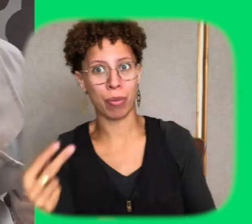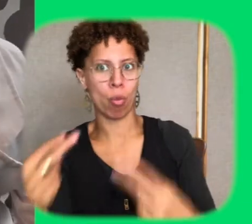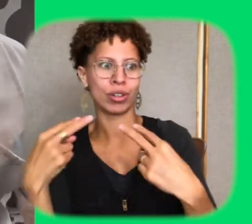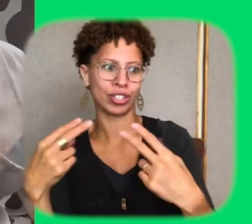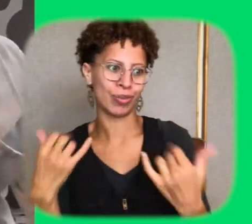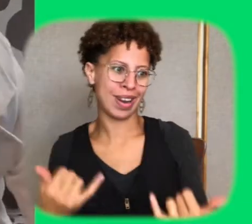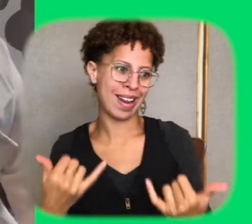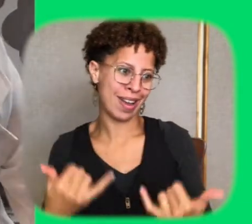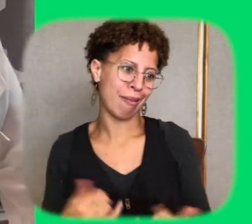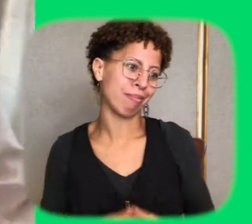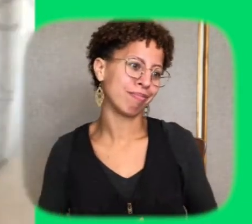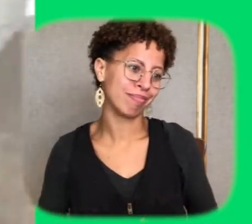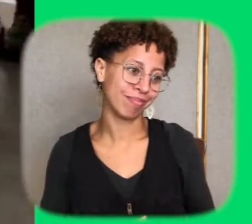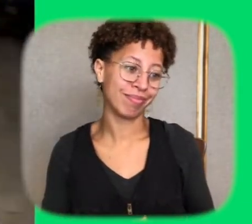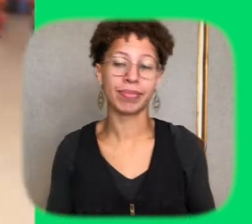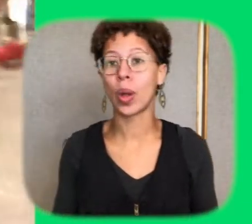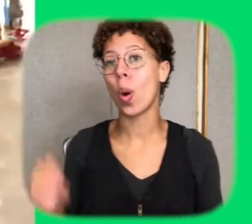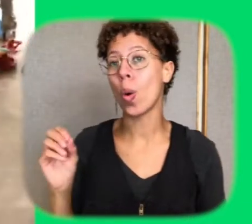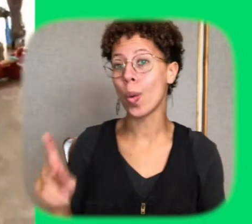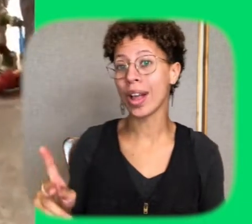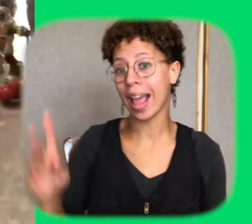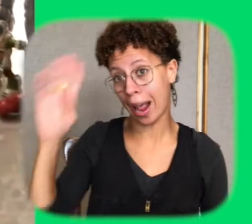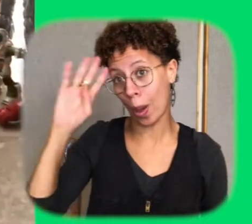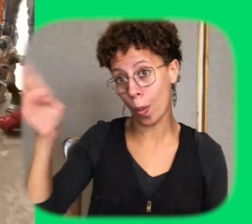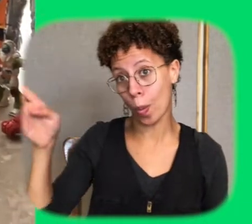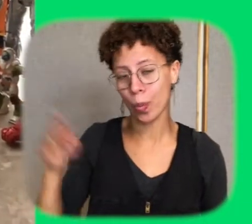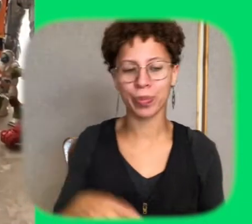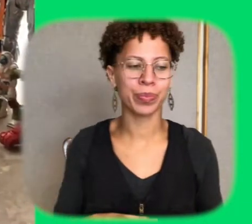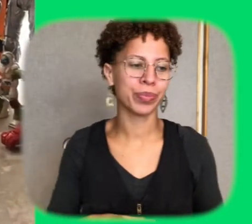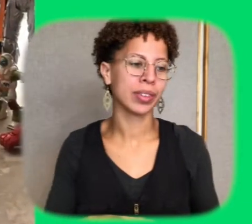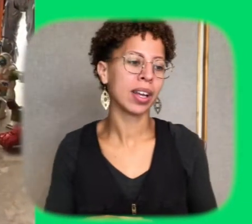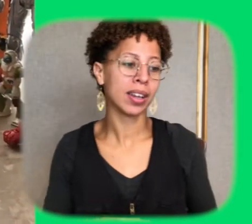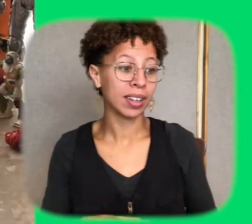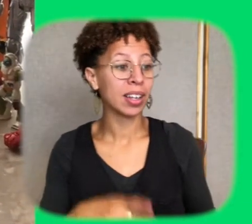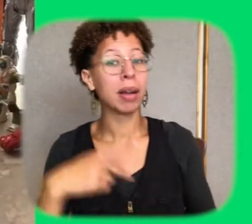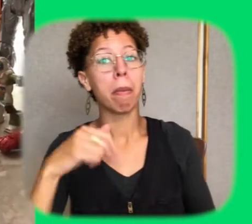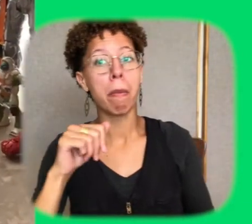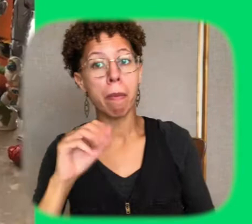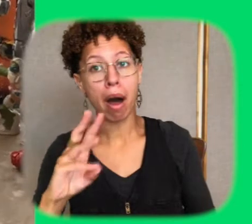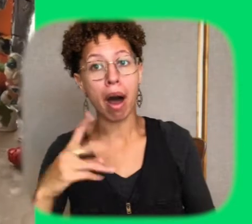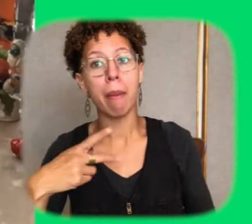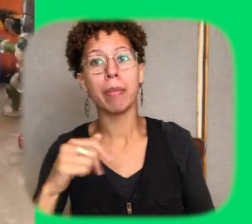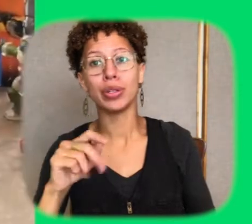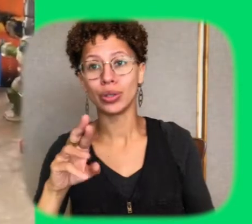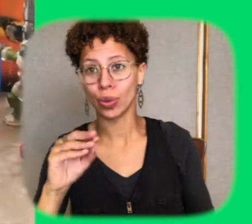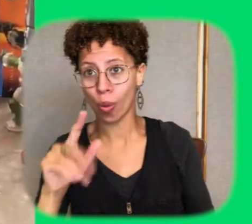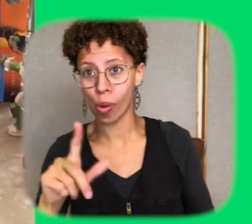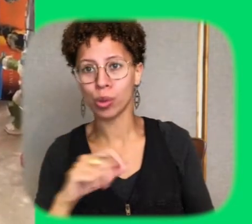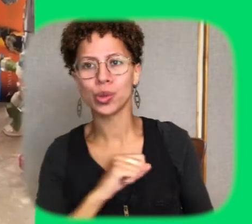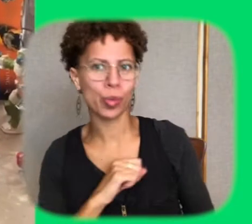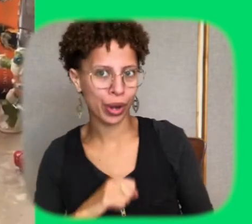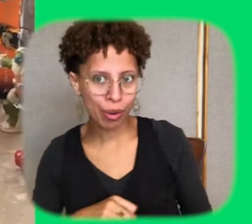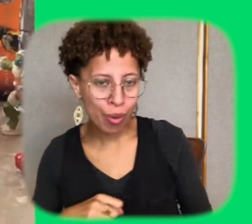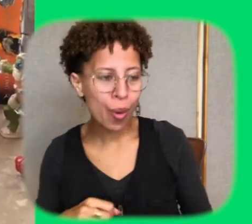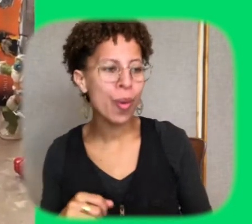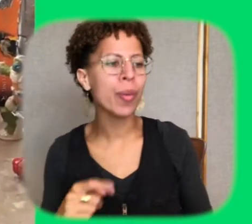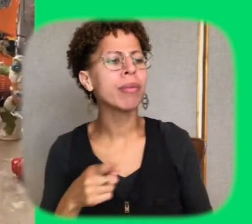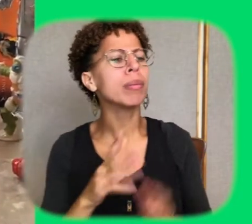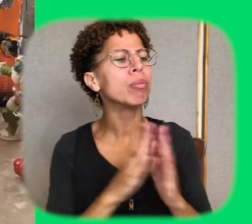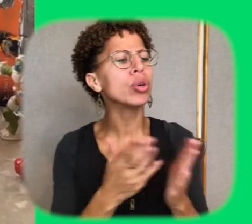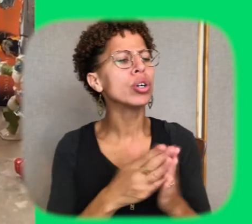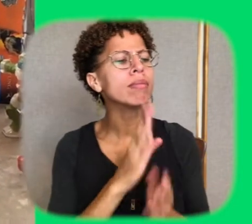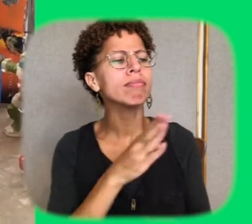Okay, hi. So Paw Patrol are superheroes. What about this book set that you have? Harry Potter.